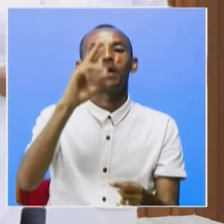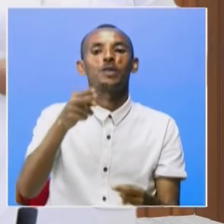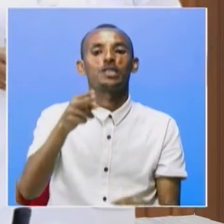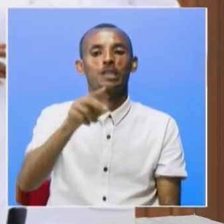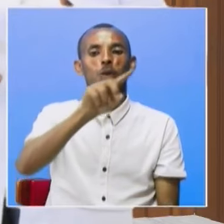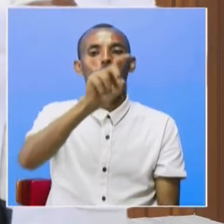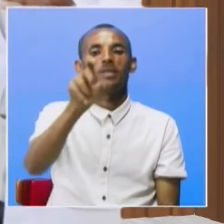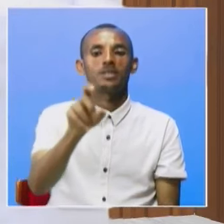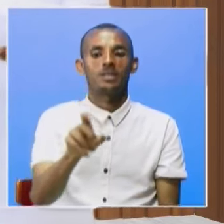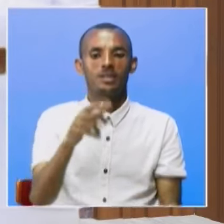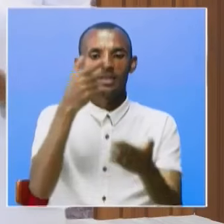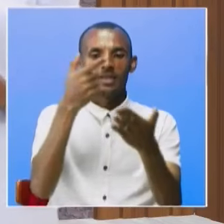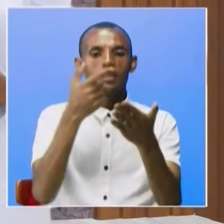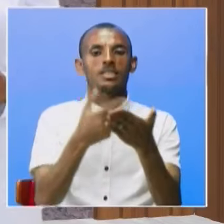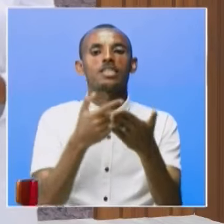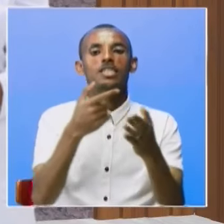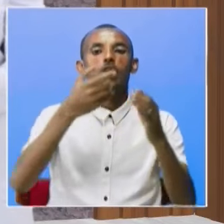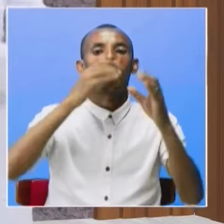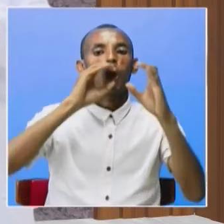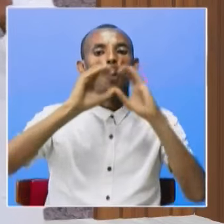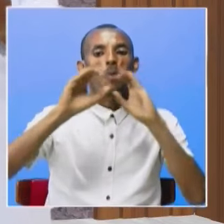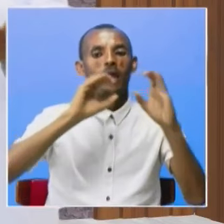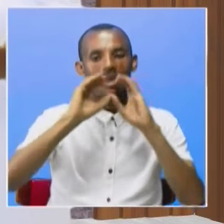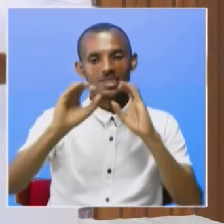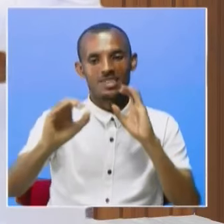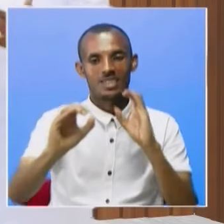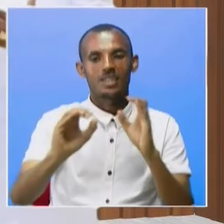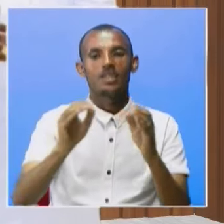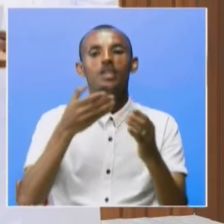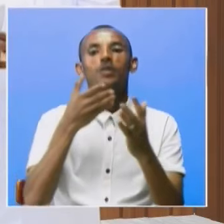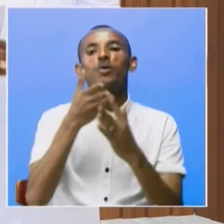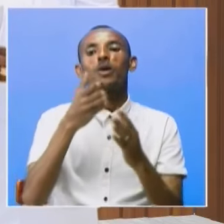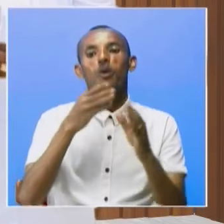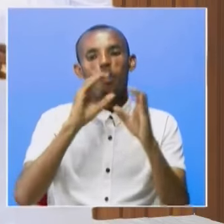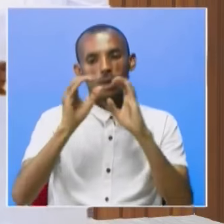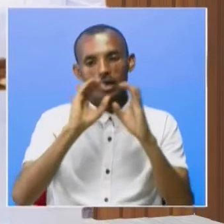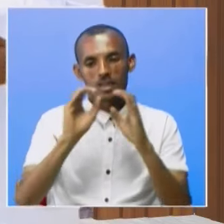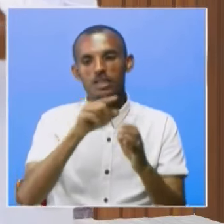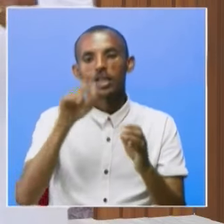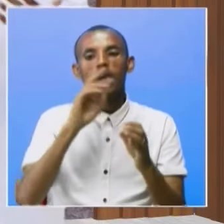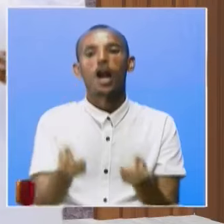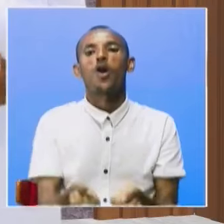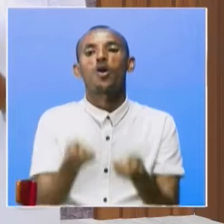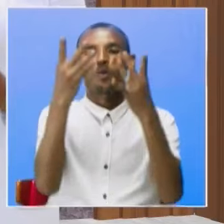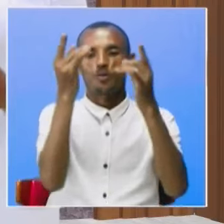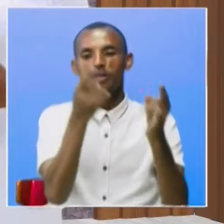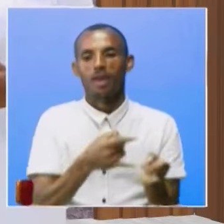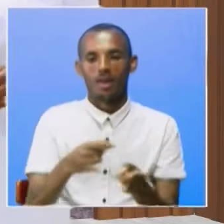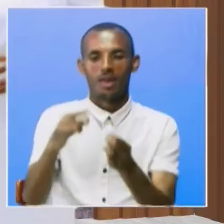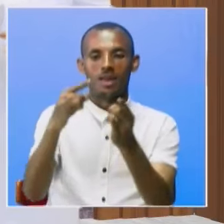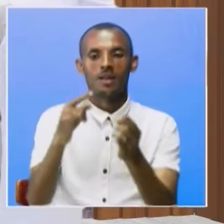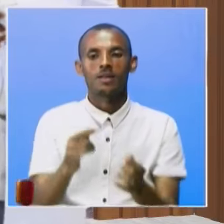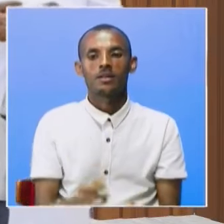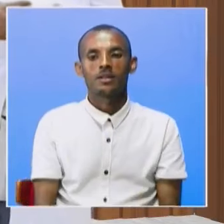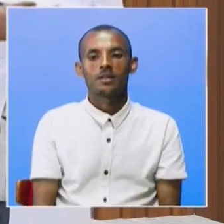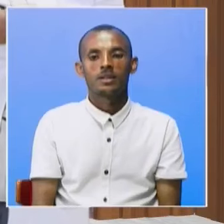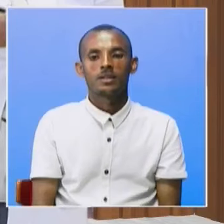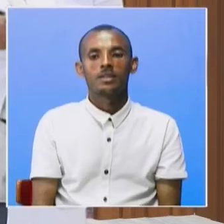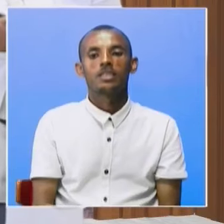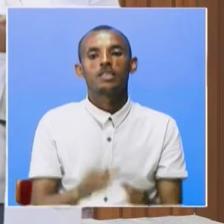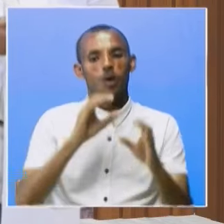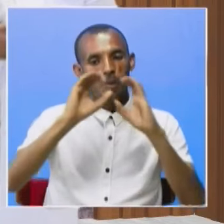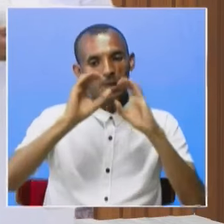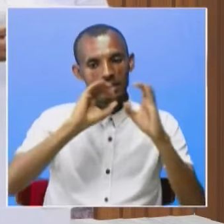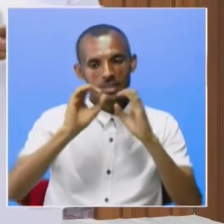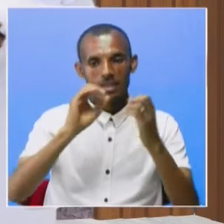because since it is communication, during communication there are lots of what? Taking turns, yes? The